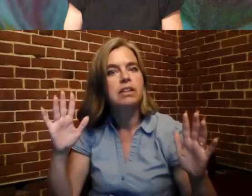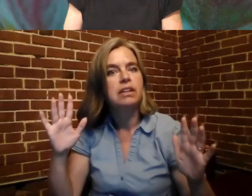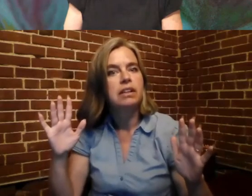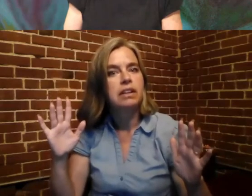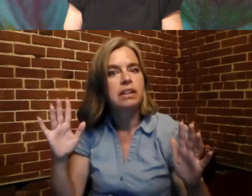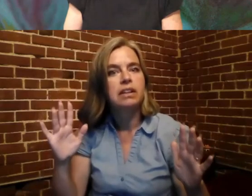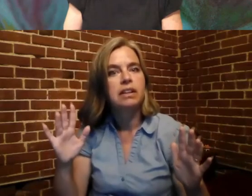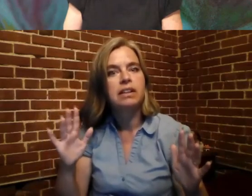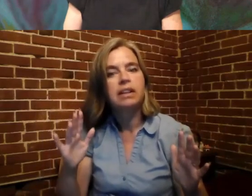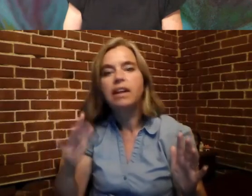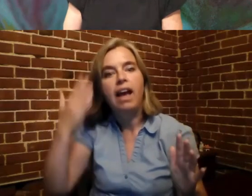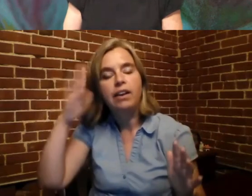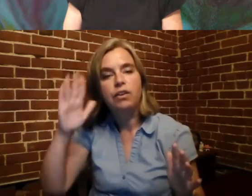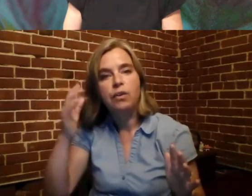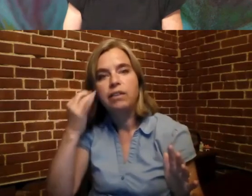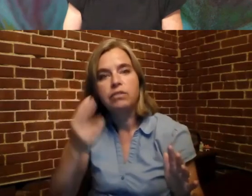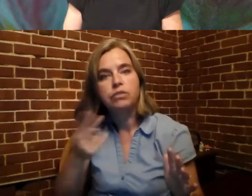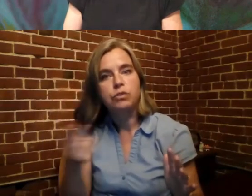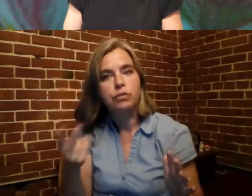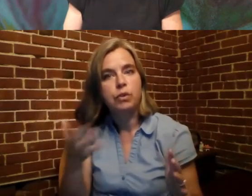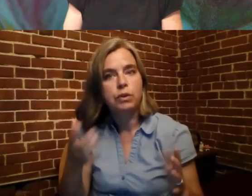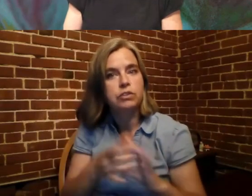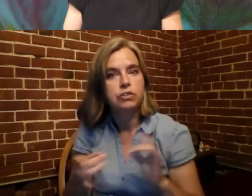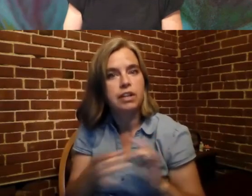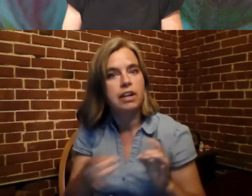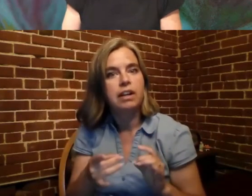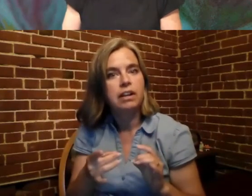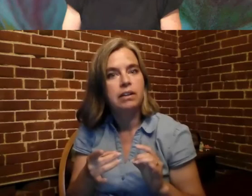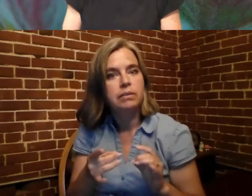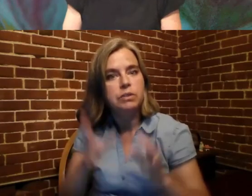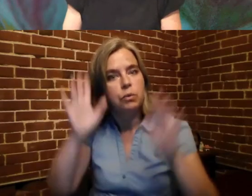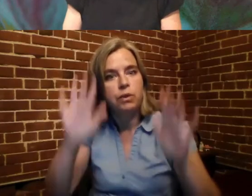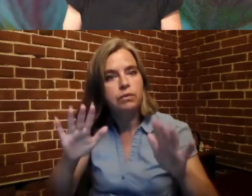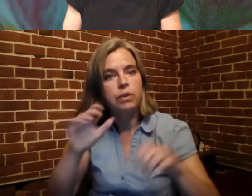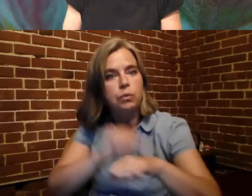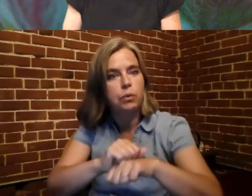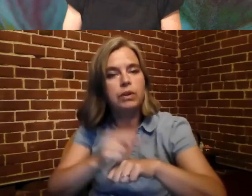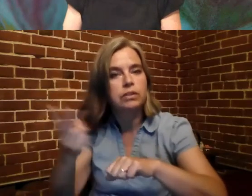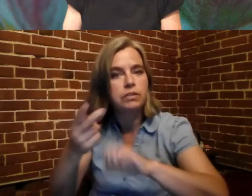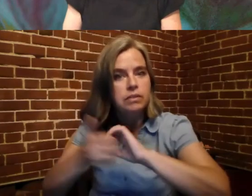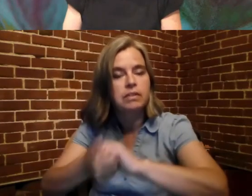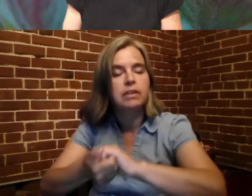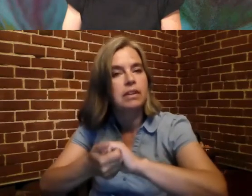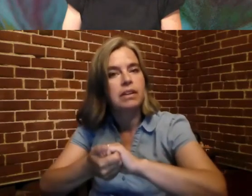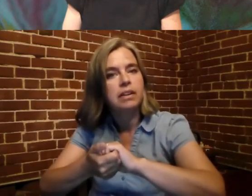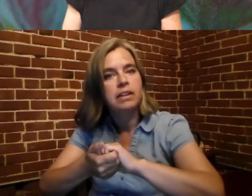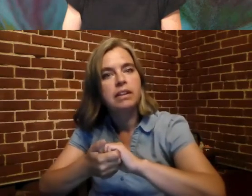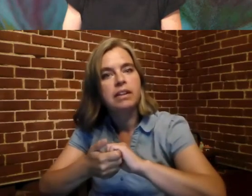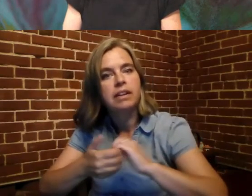I don't know if there's anything else you two would like to share, but it's been an absolute delight to work with you, but also to have you here with us this